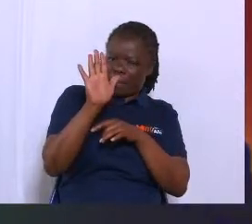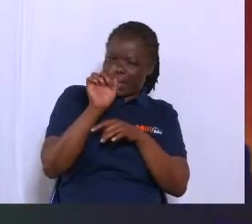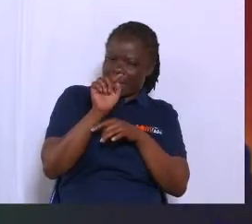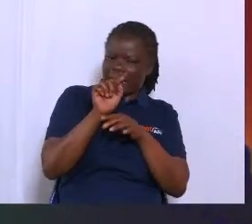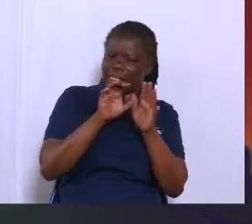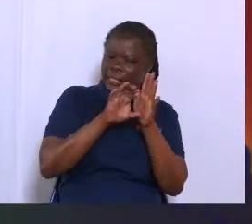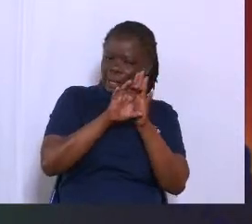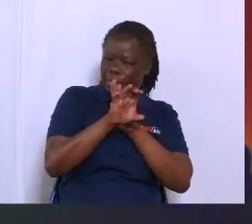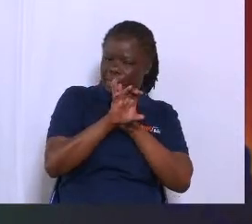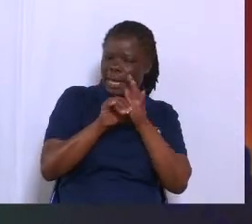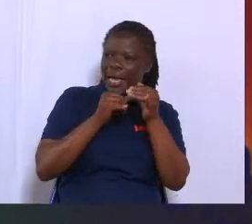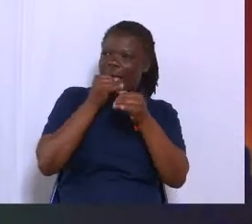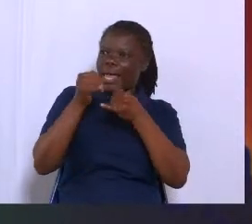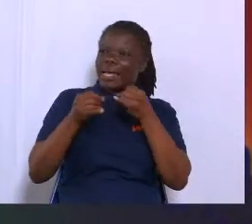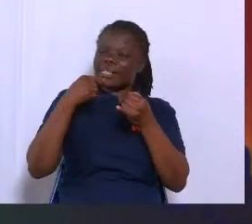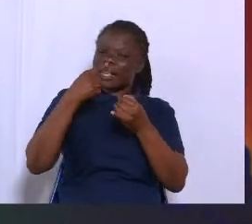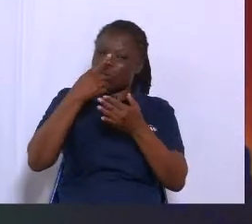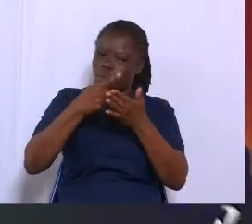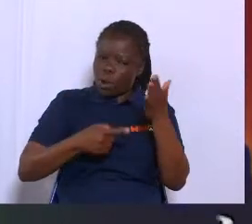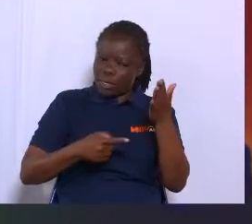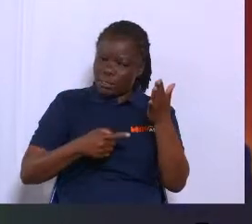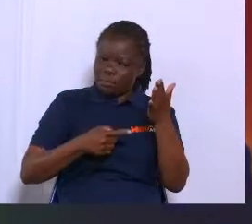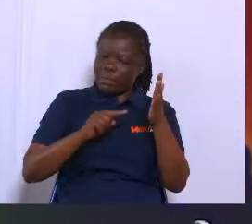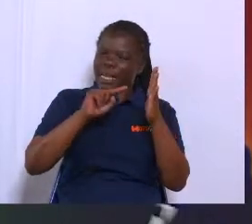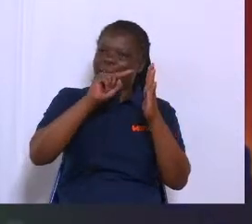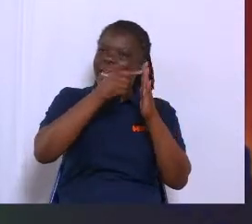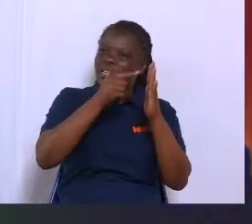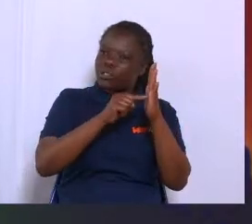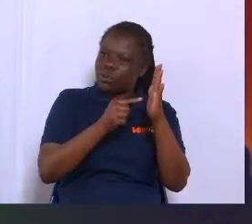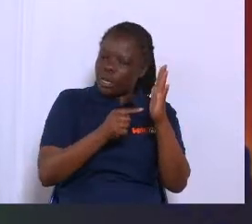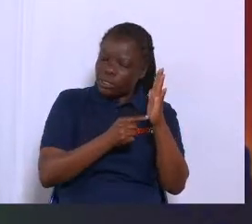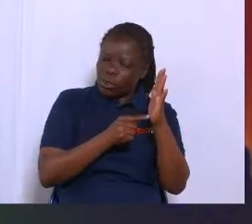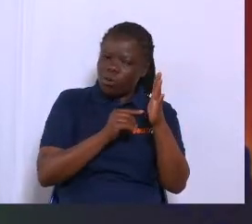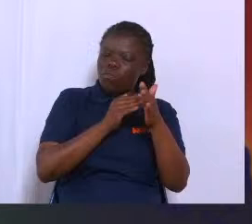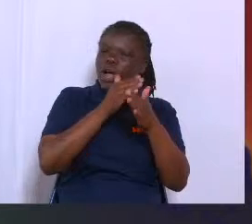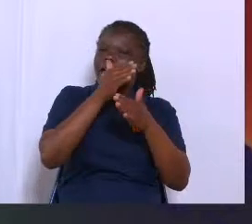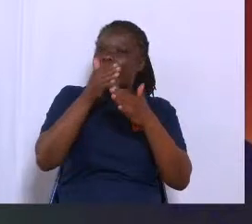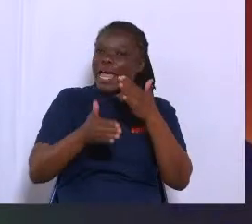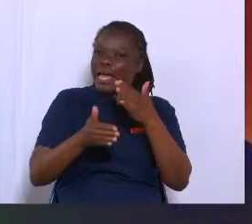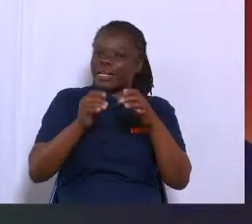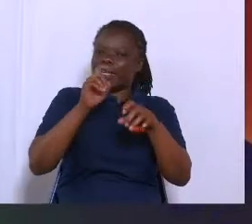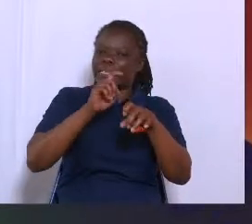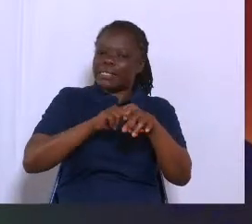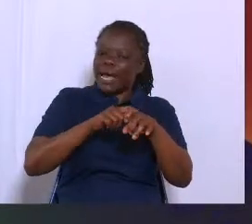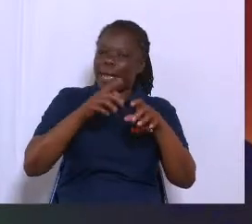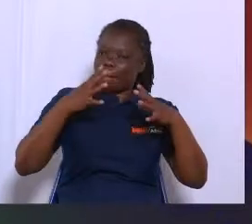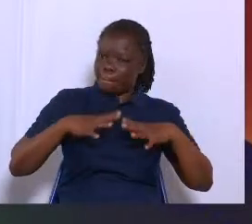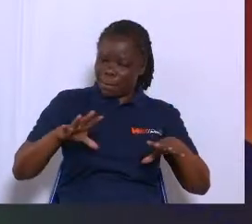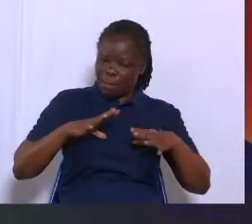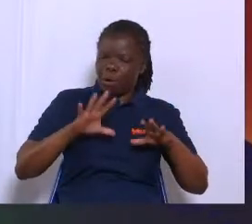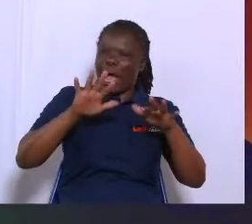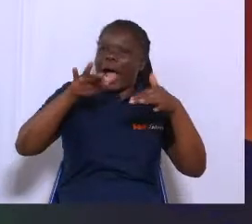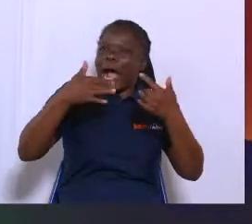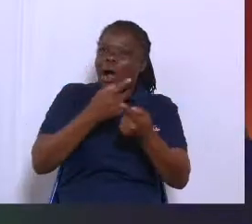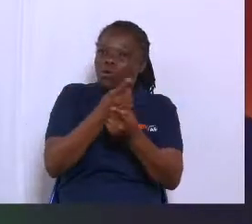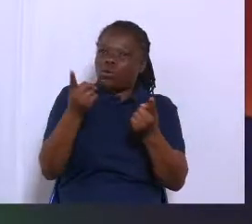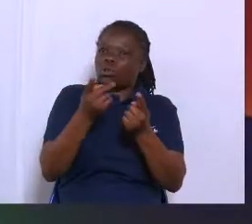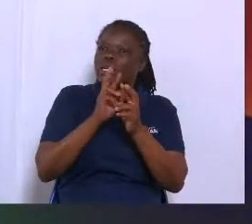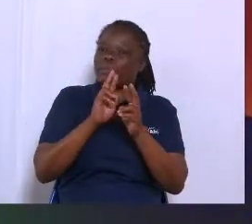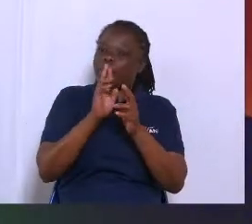chapter with instruction for an end-time people of how to prepare for the coming of